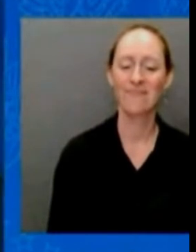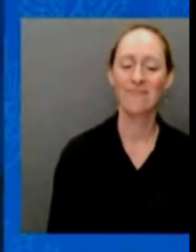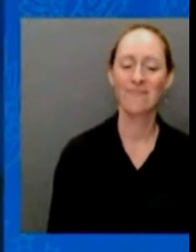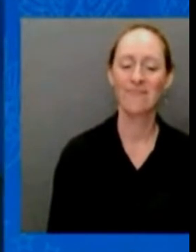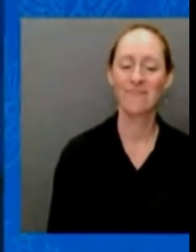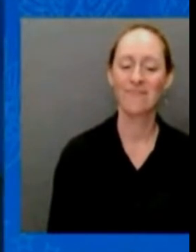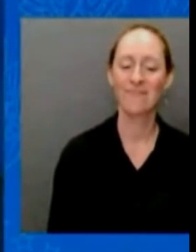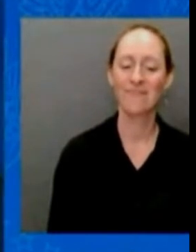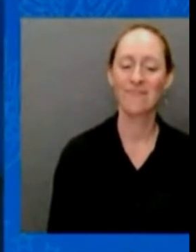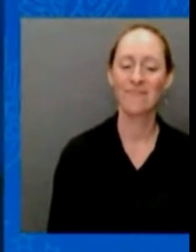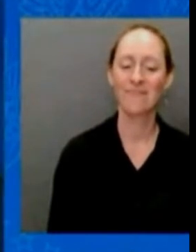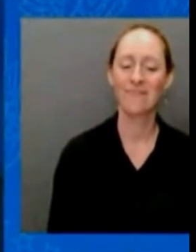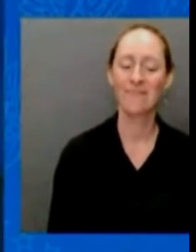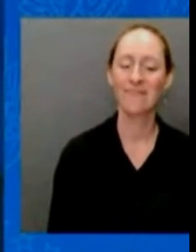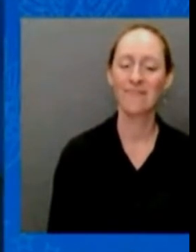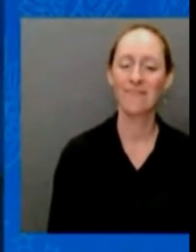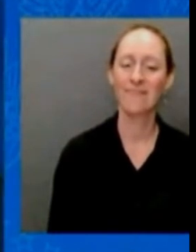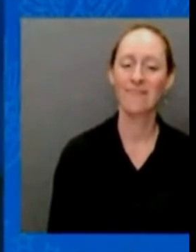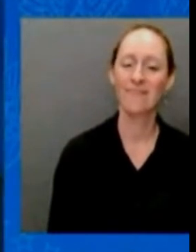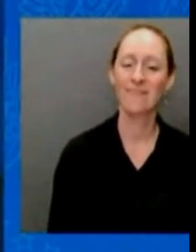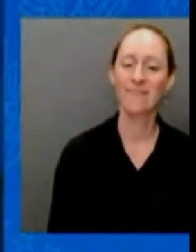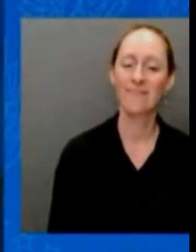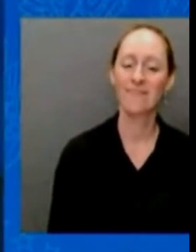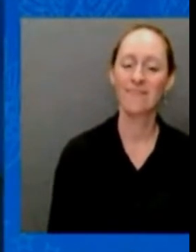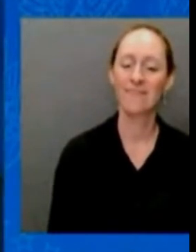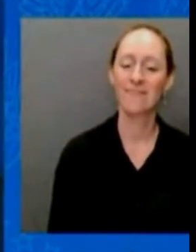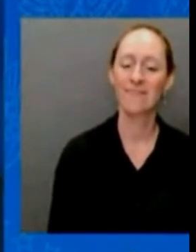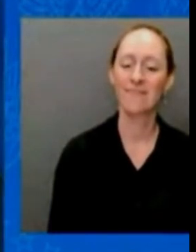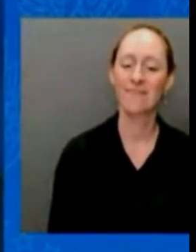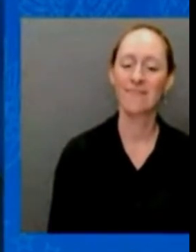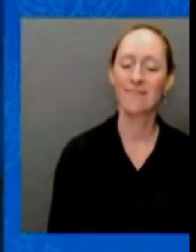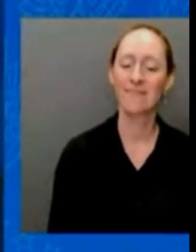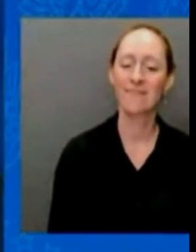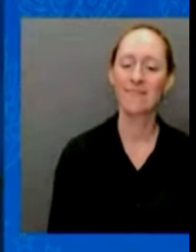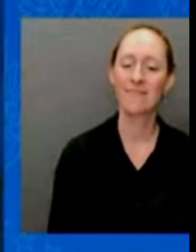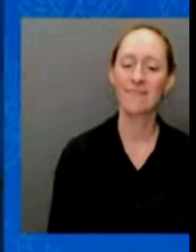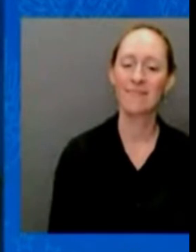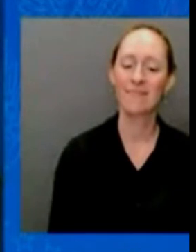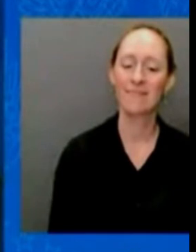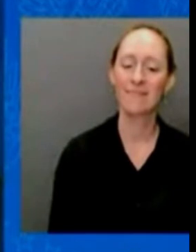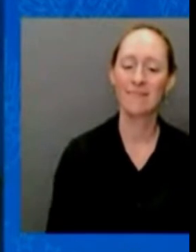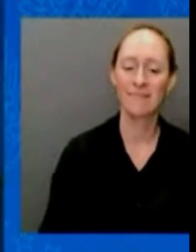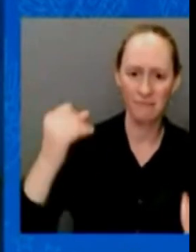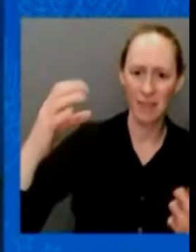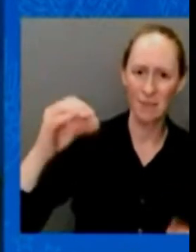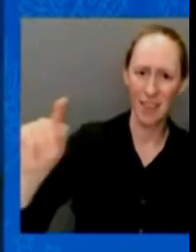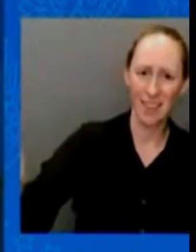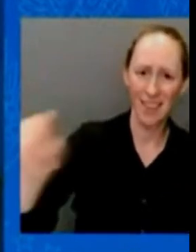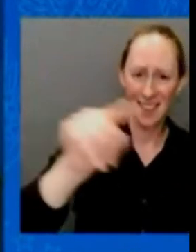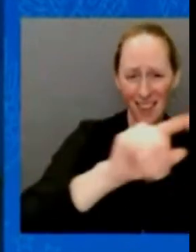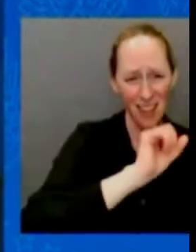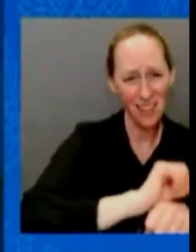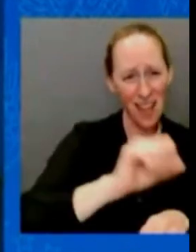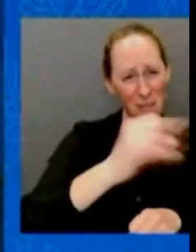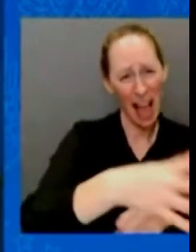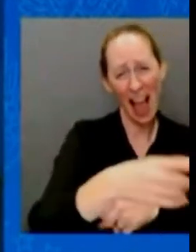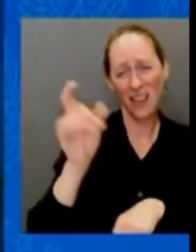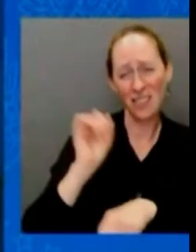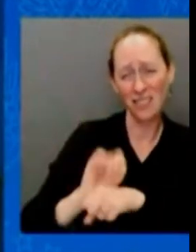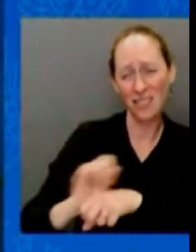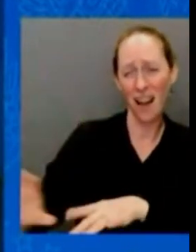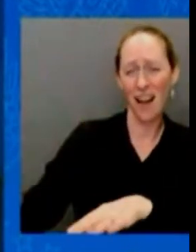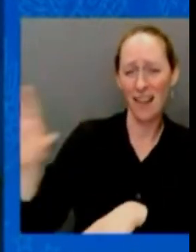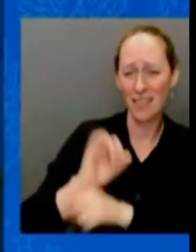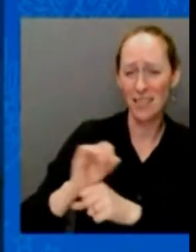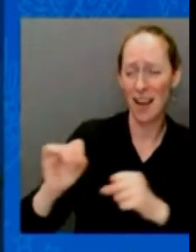And we also appreciate the hard work of so many here in the community who envision this future. Center